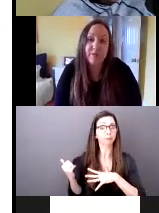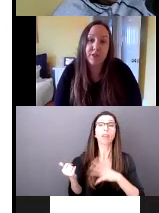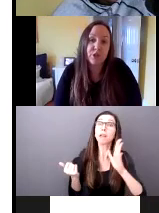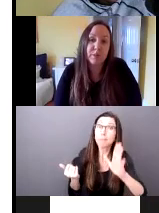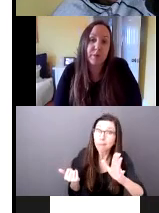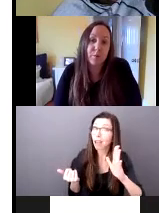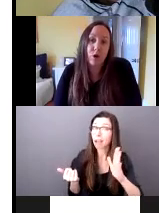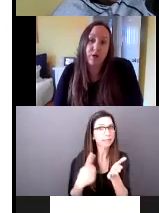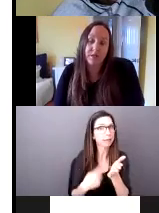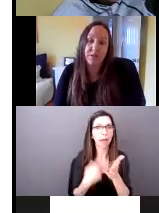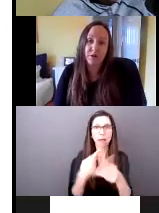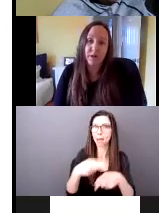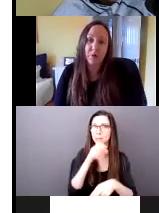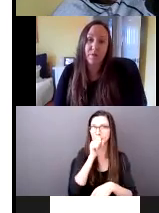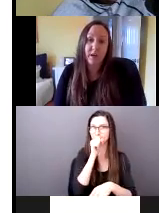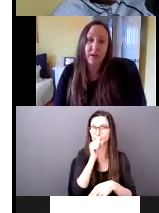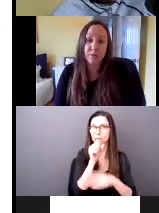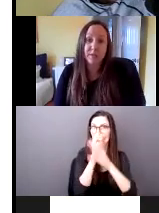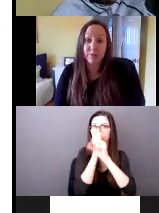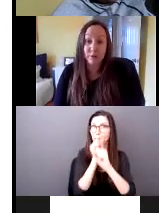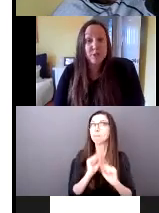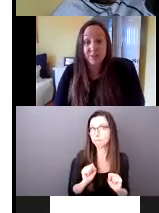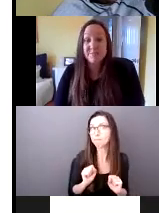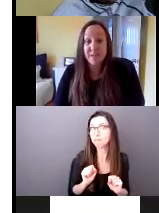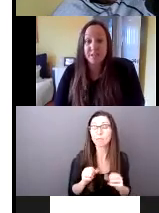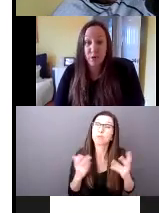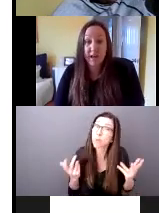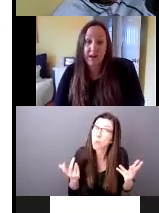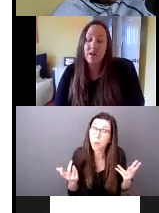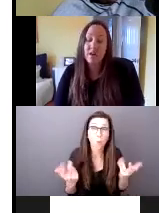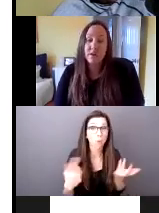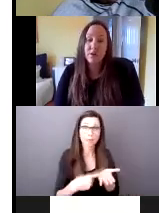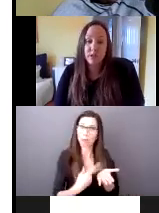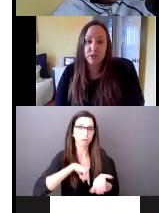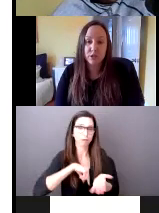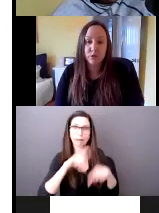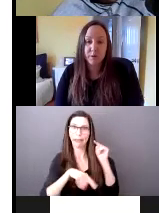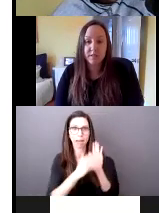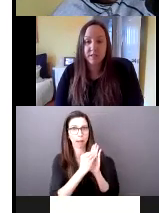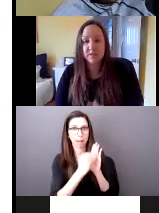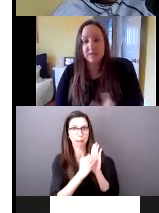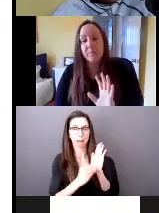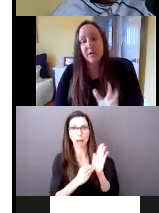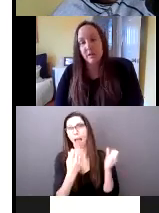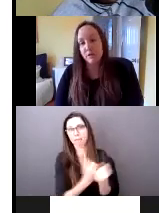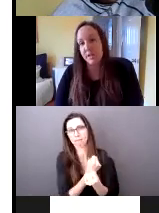be confidential and people aren't necessarily providing us with that information, and that's okay. They don't need to, but this